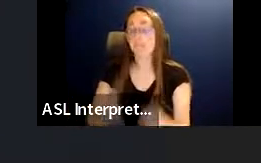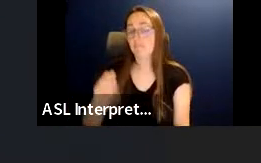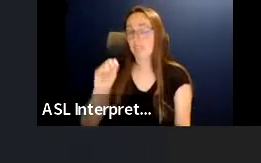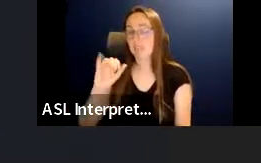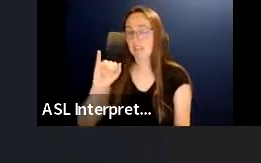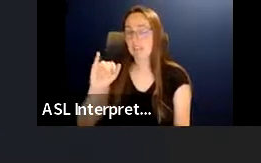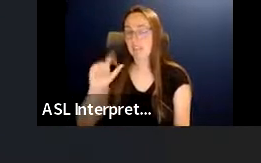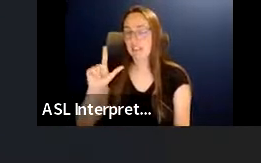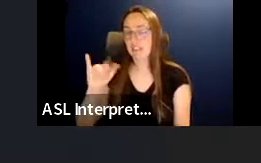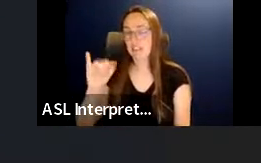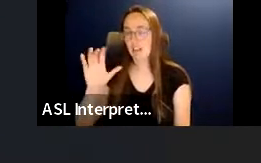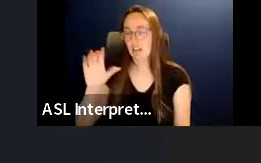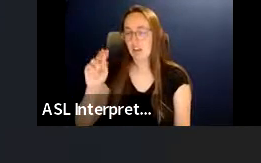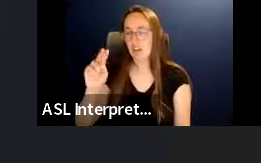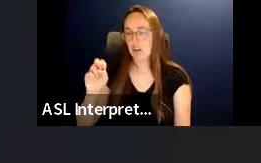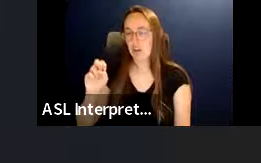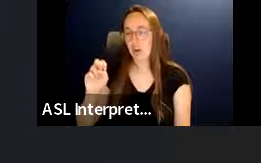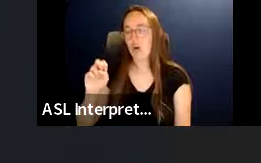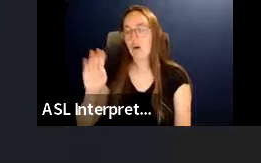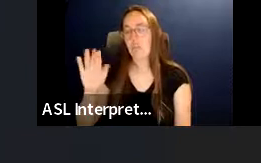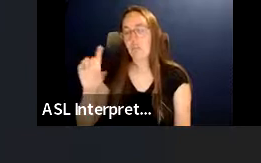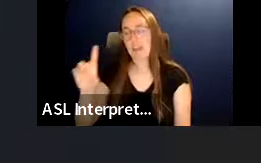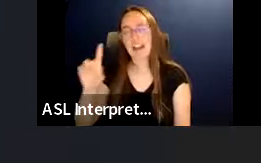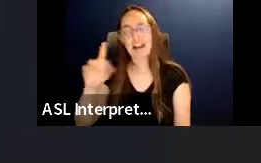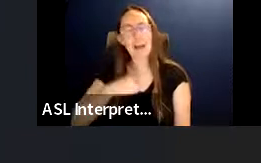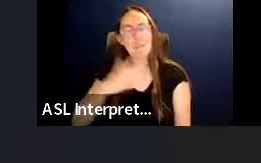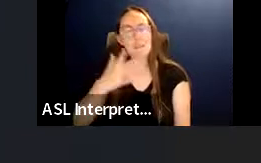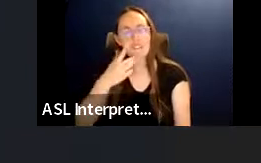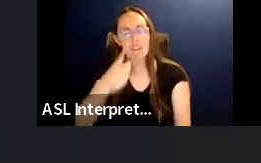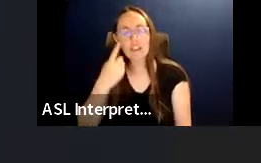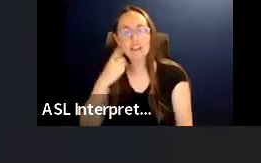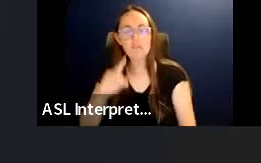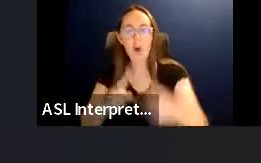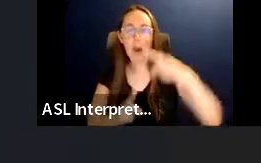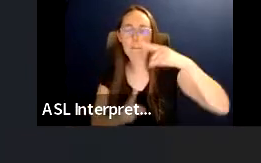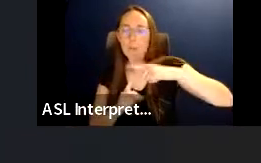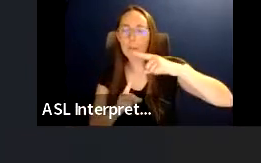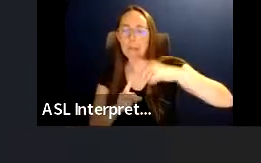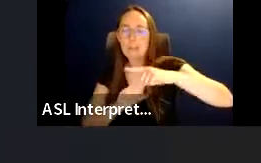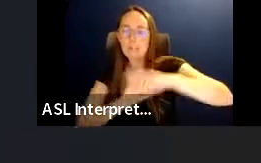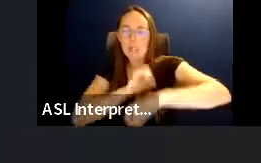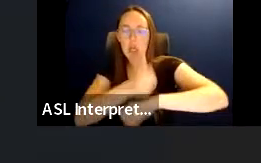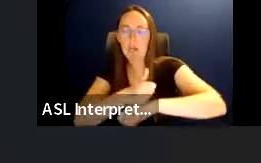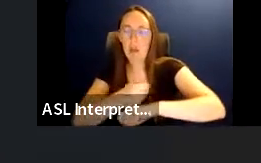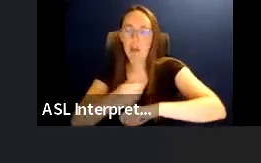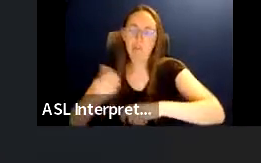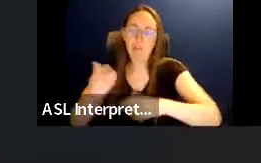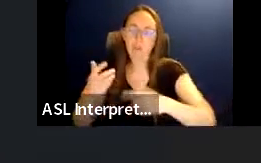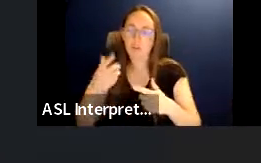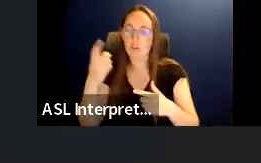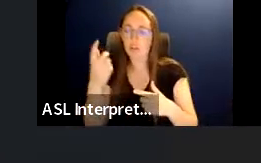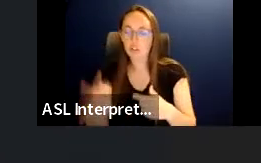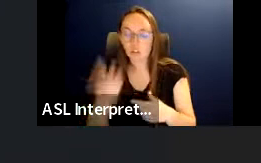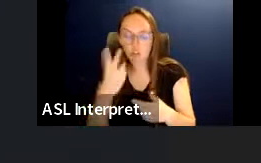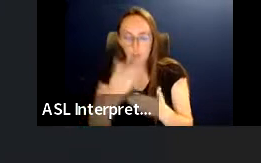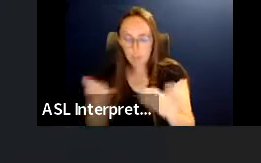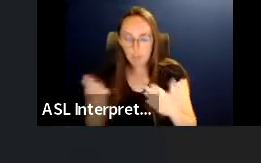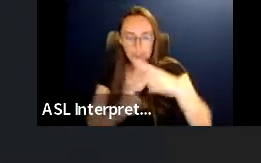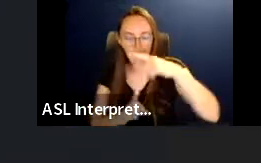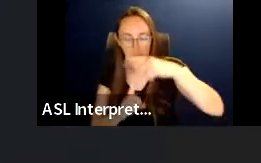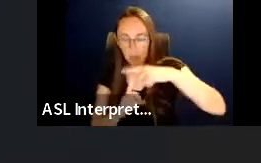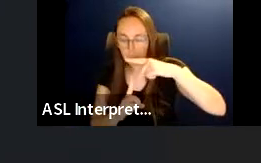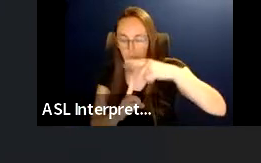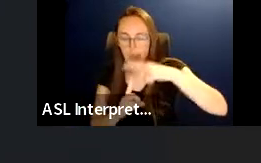for perpendicular mounts, for PVC pipe, for cell phones. So when you have two things that are perpendicular to each